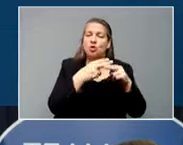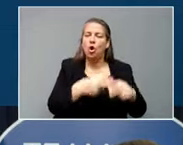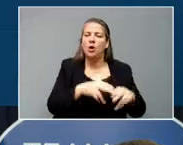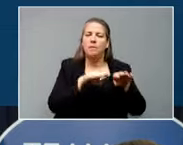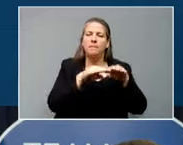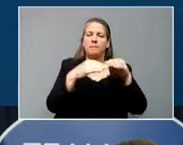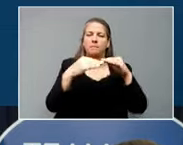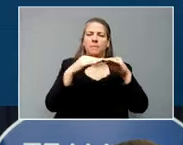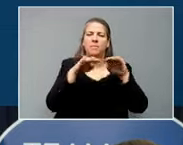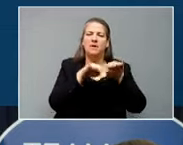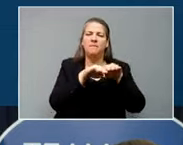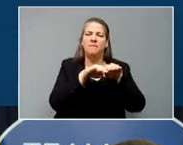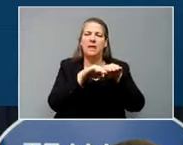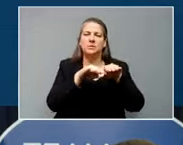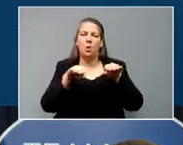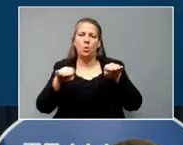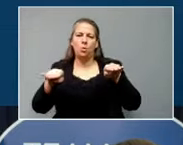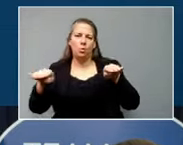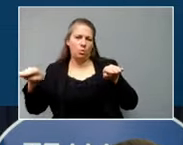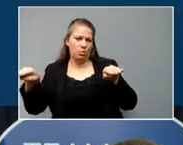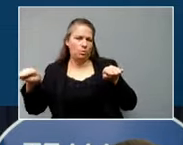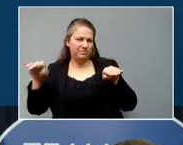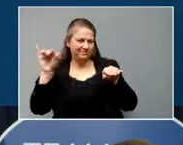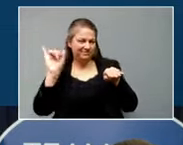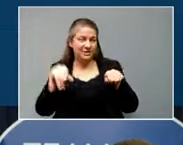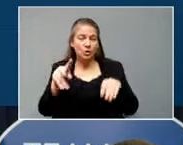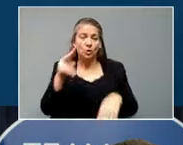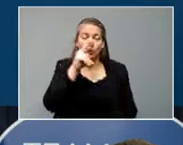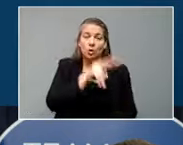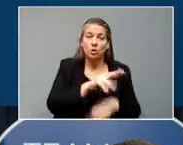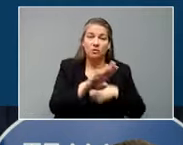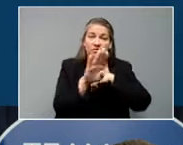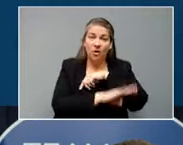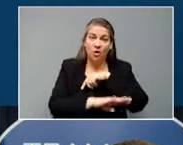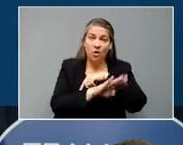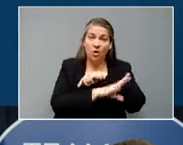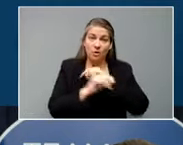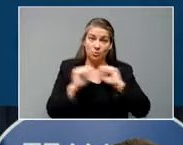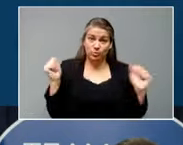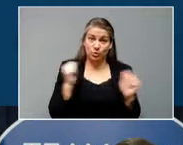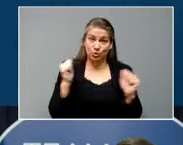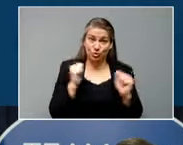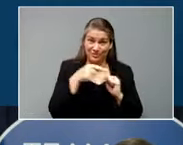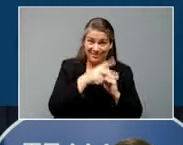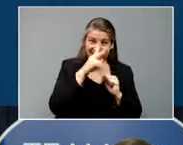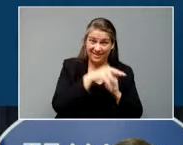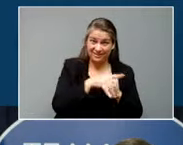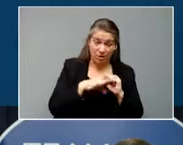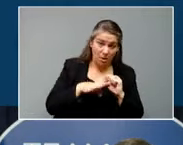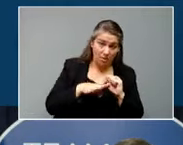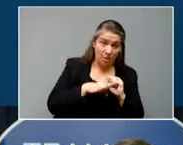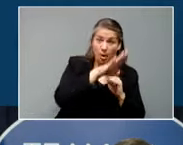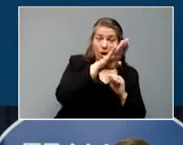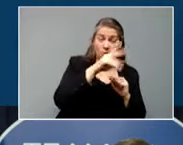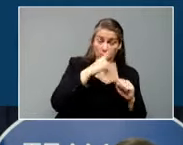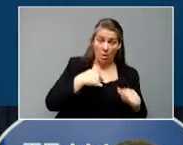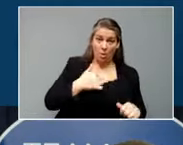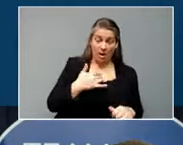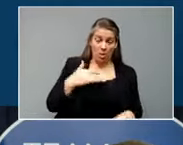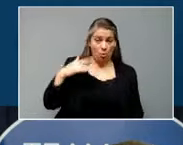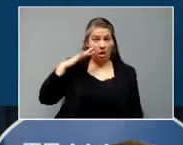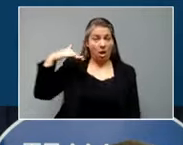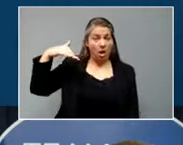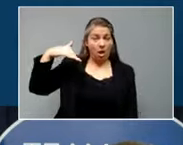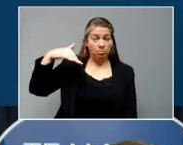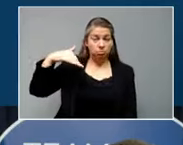back at the fall and winter surge, we went down and then we'd hop up for the first time after a